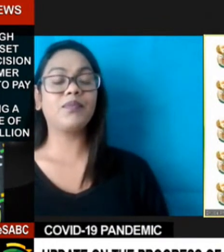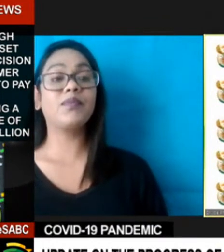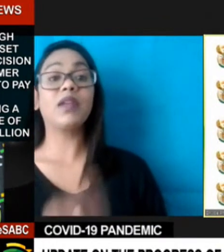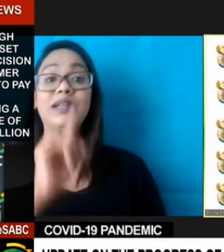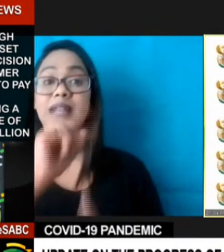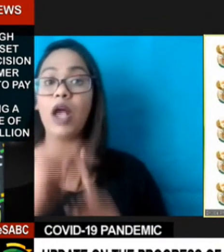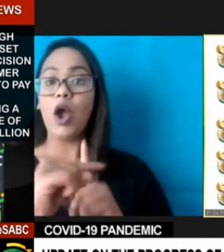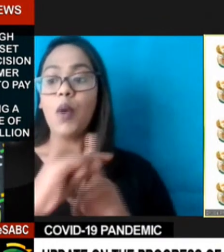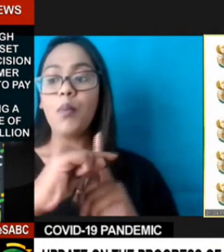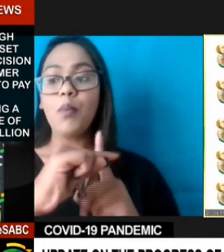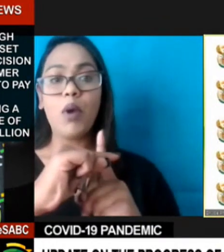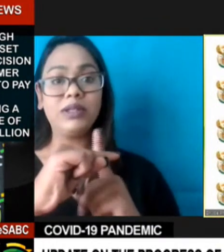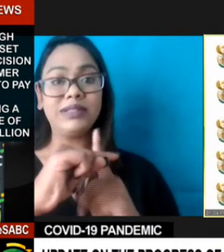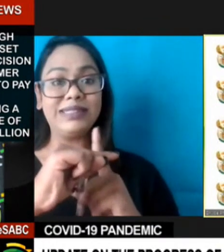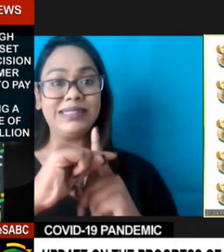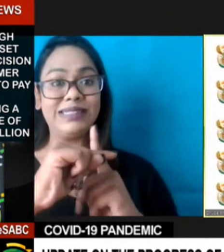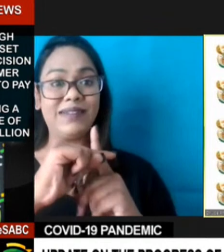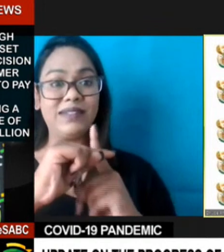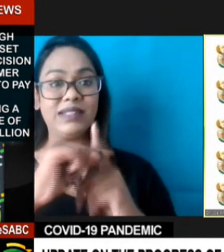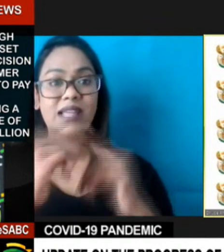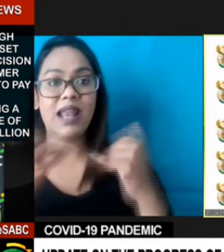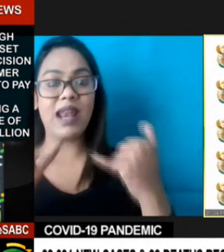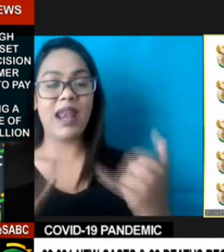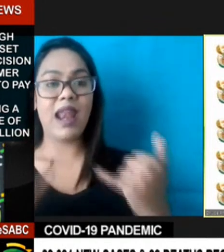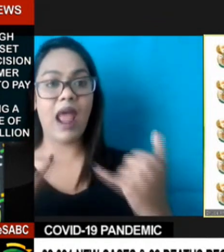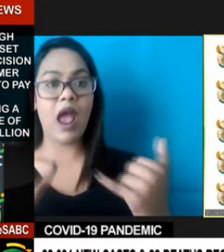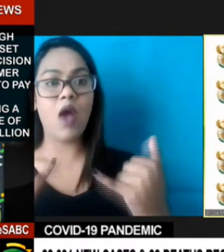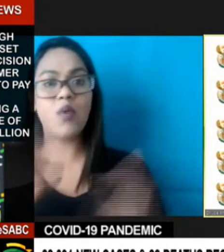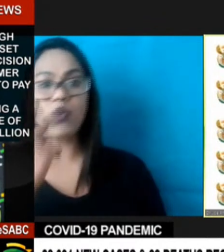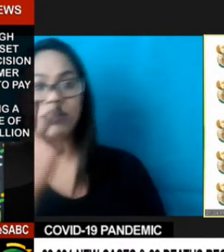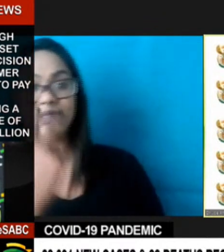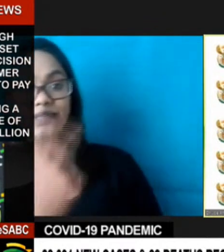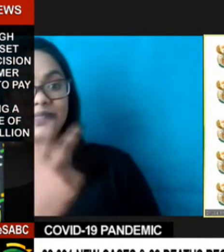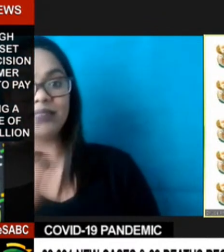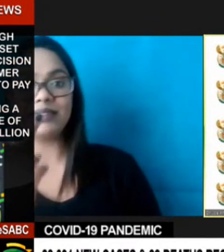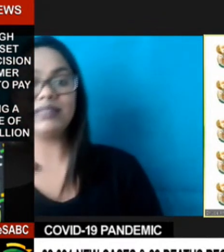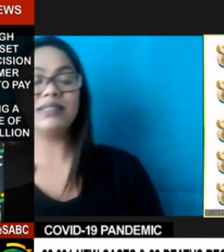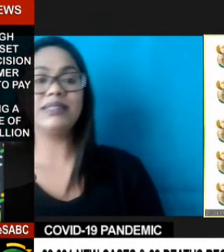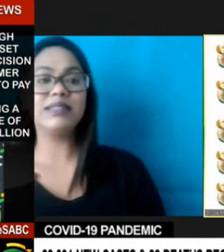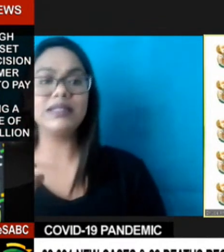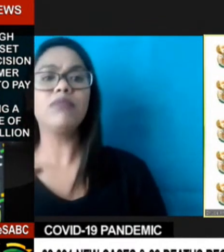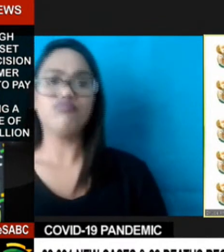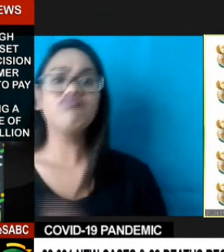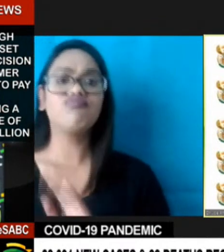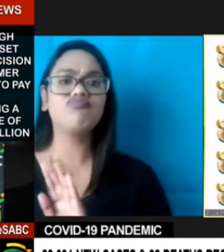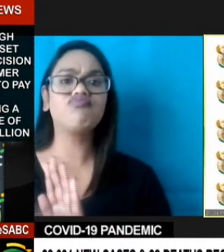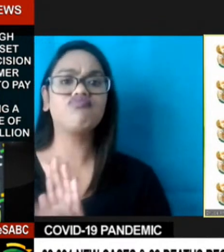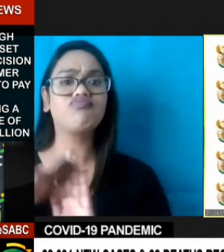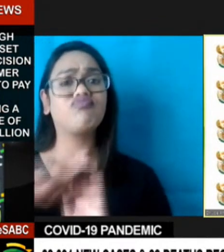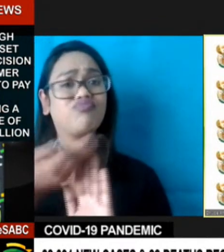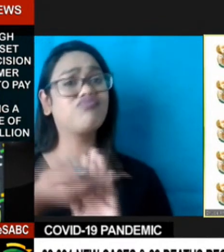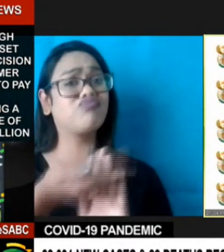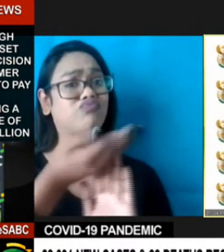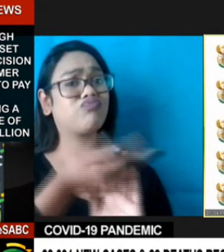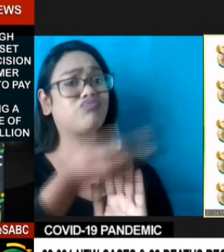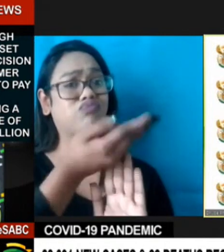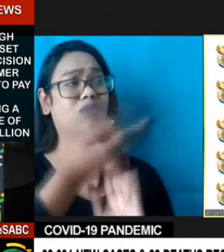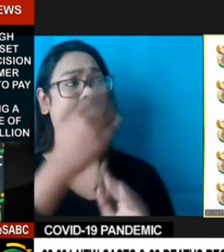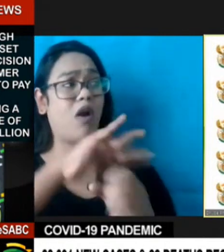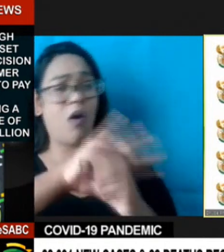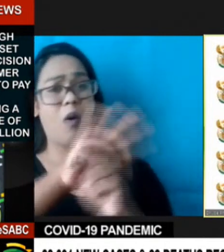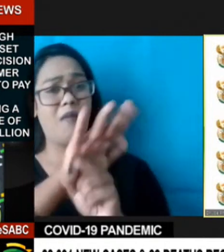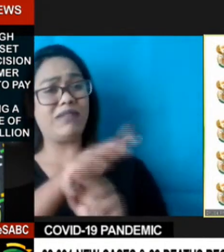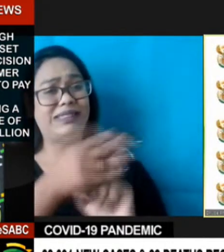positivity rate has also risen steeply across the country, and with yesterday's average positivity rate